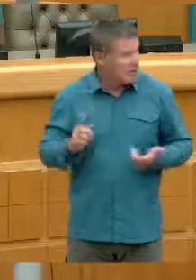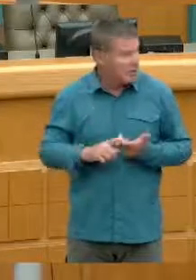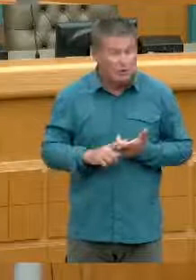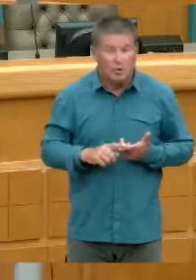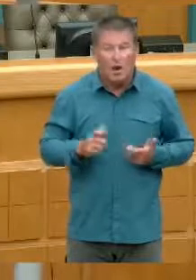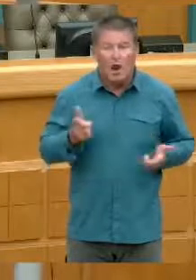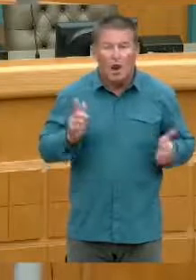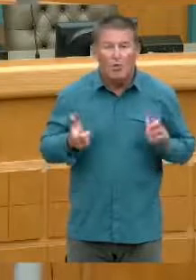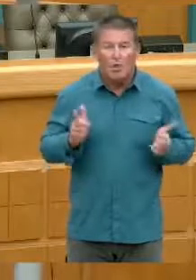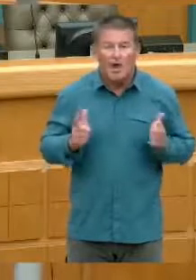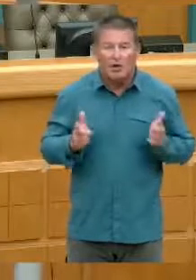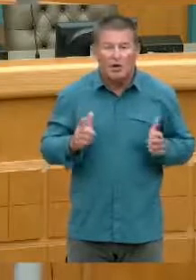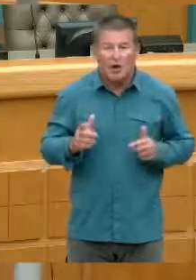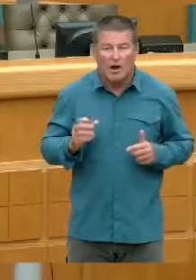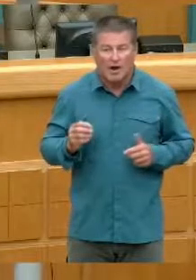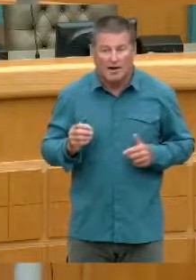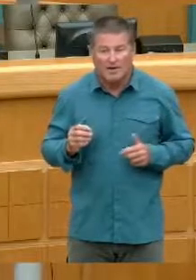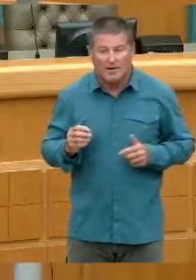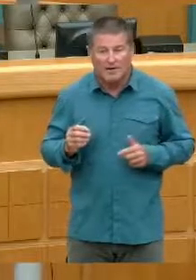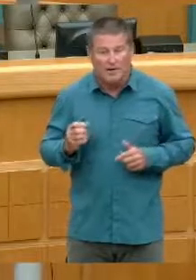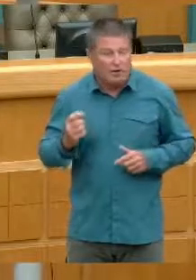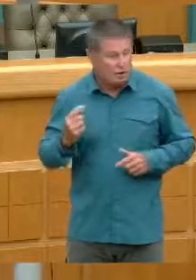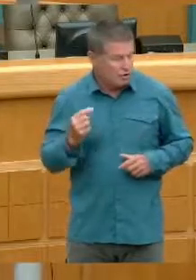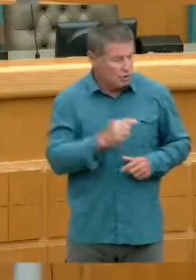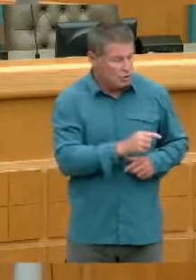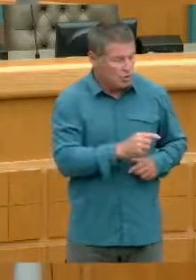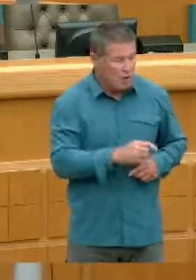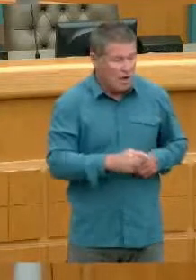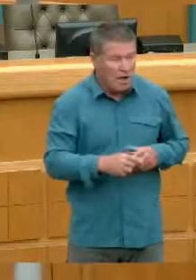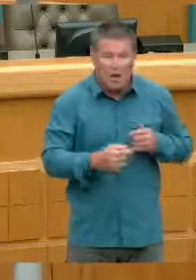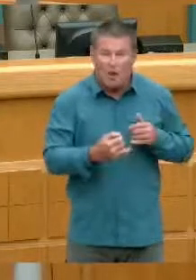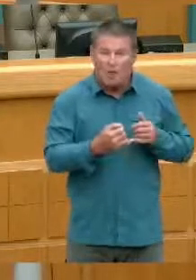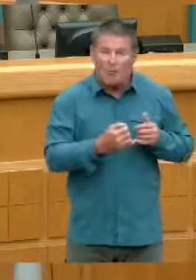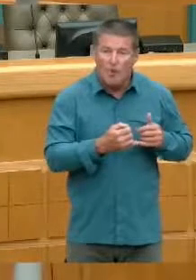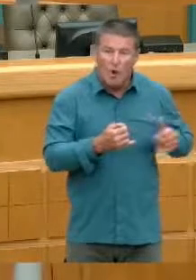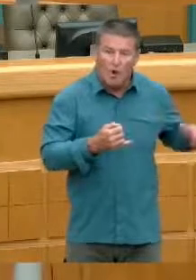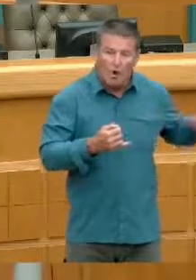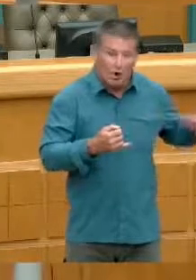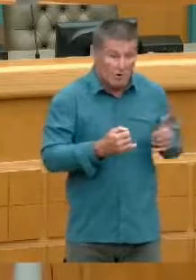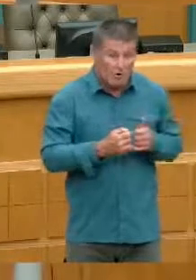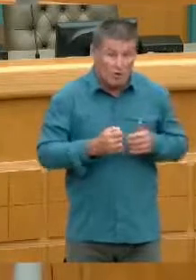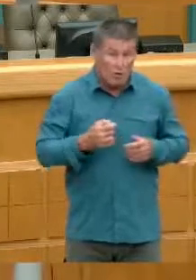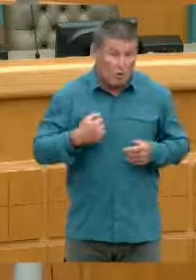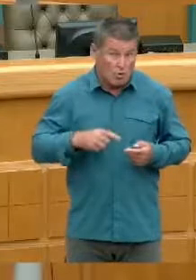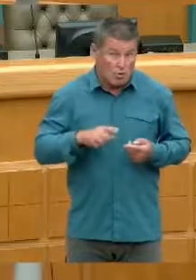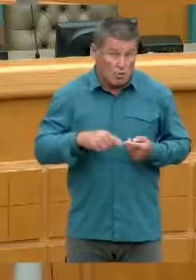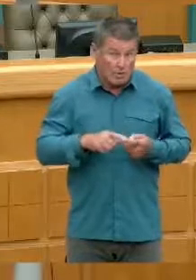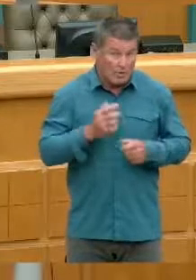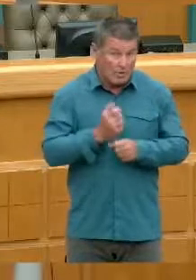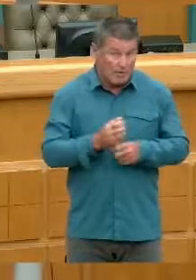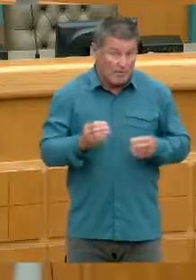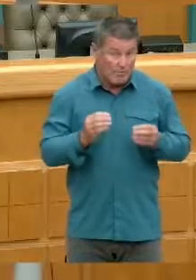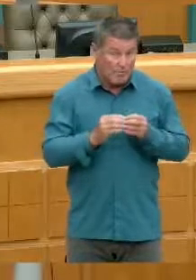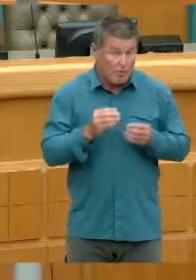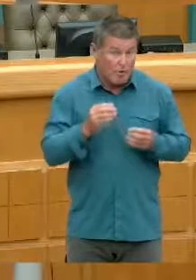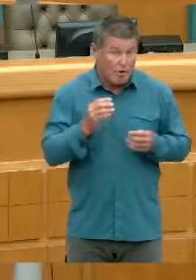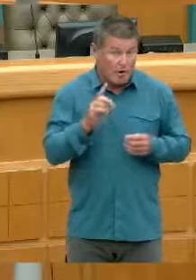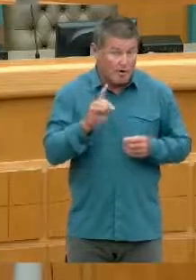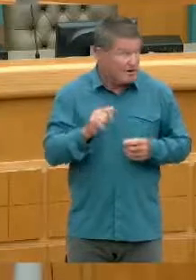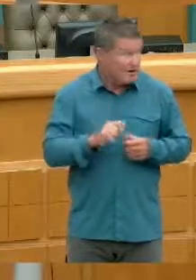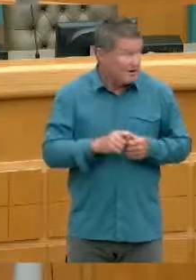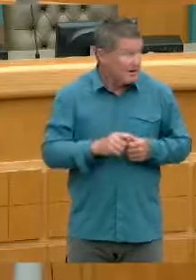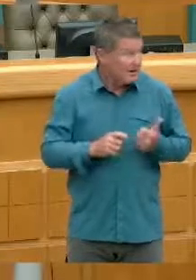Laredo and south to the border. And as we get more data, this model is parameterized off